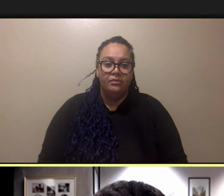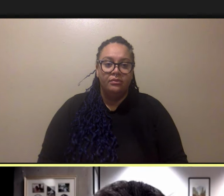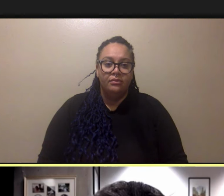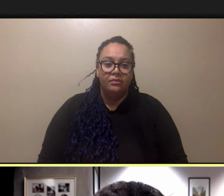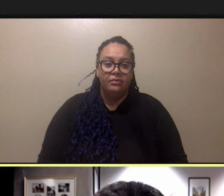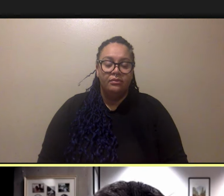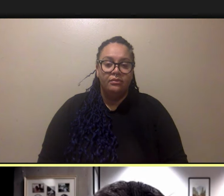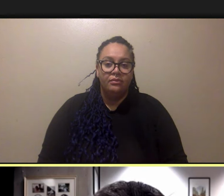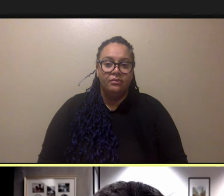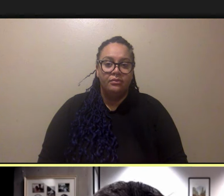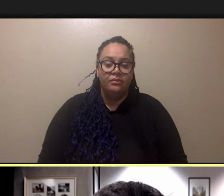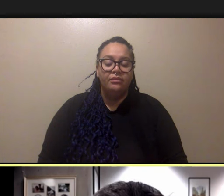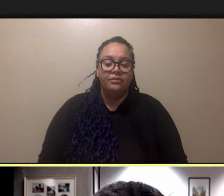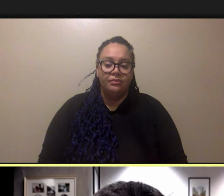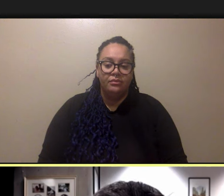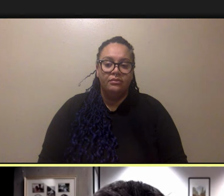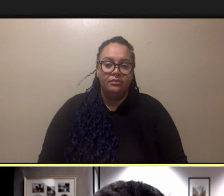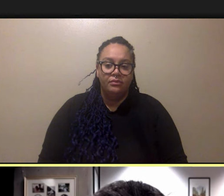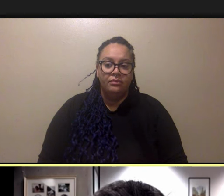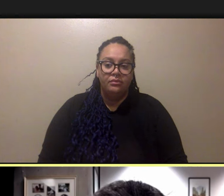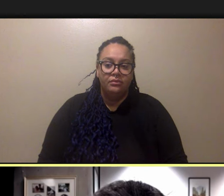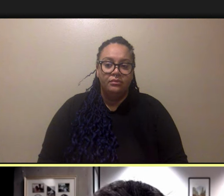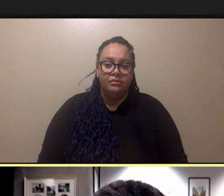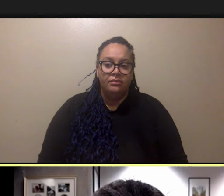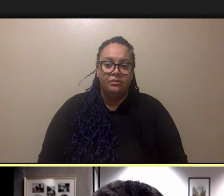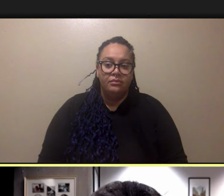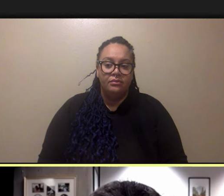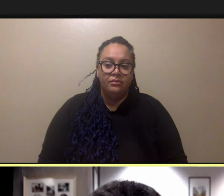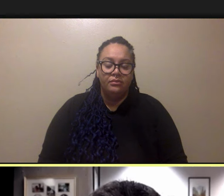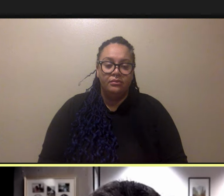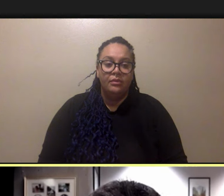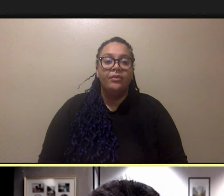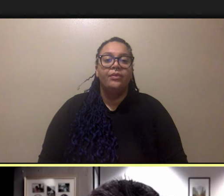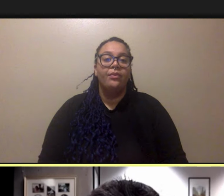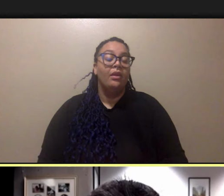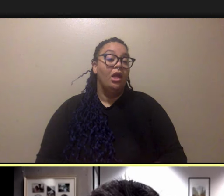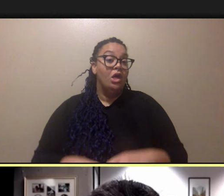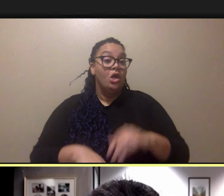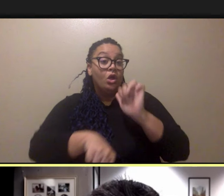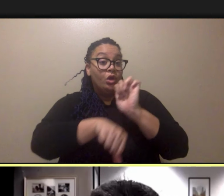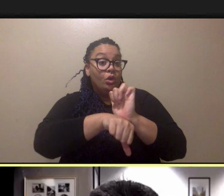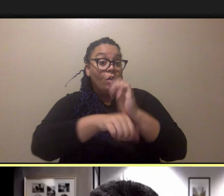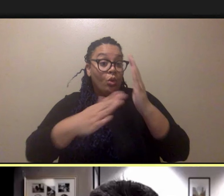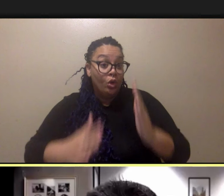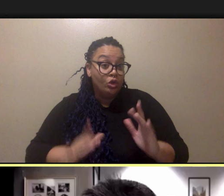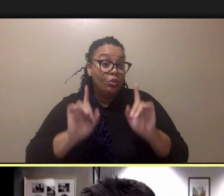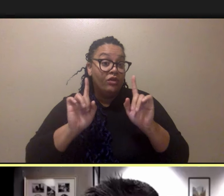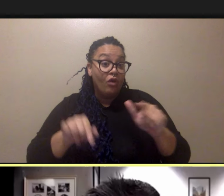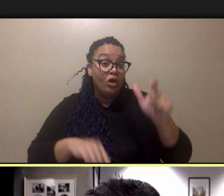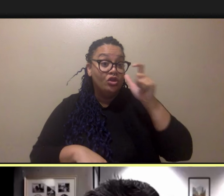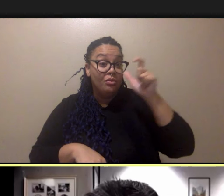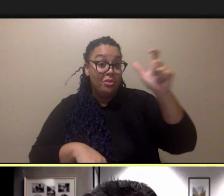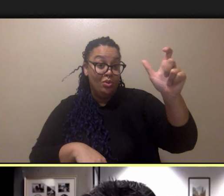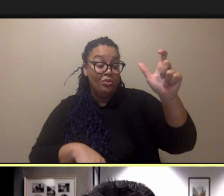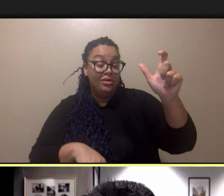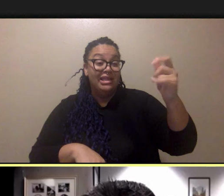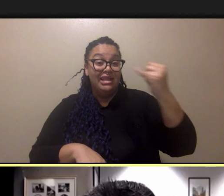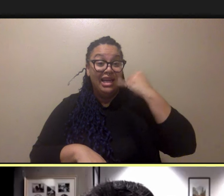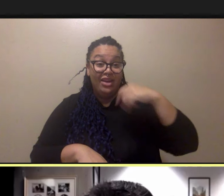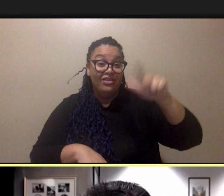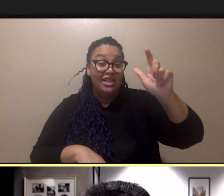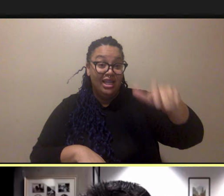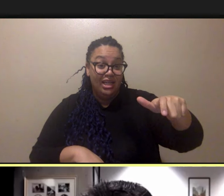the planters, quote, would have gone to the moon if necessary for labor. Africa was nearer